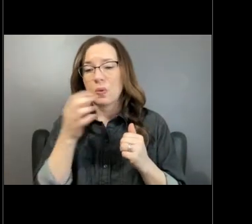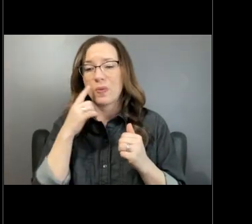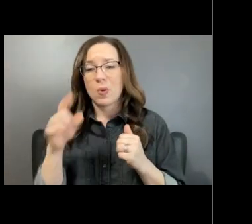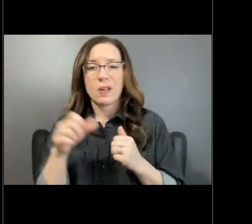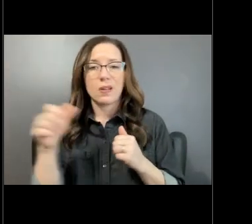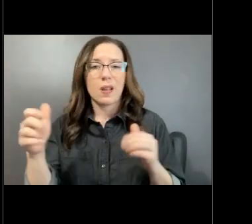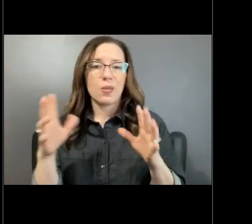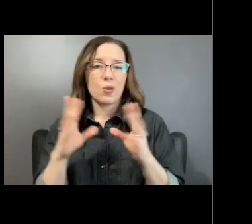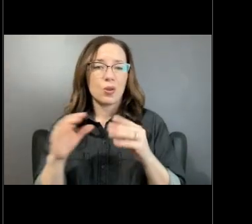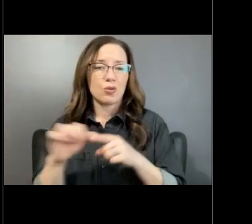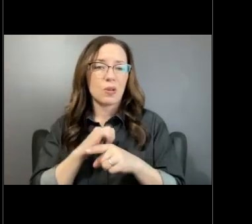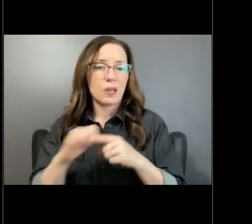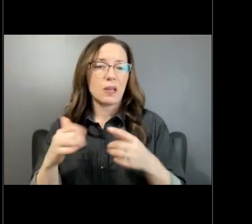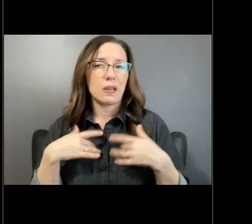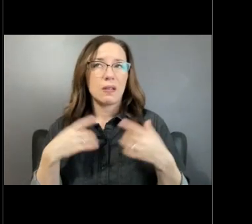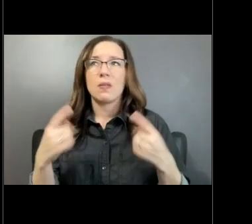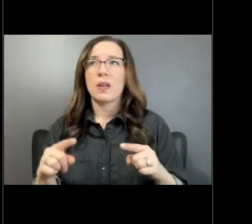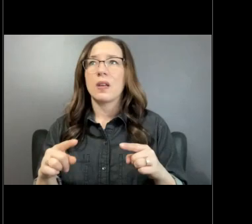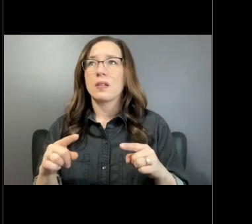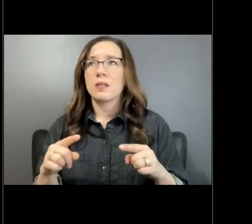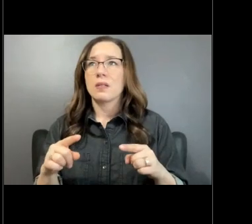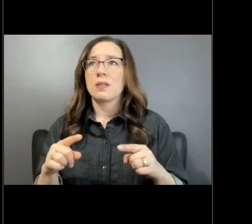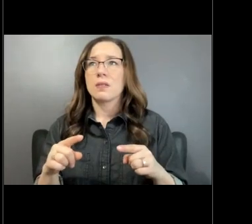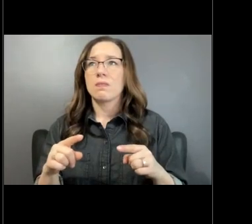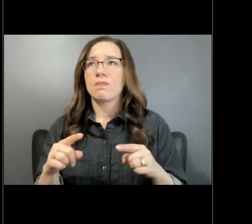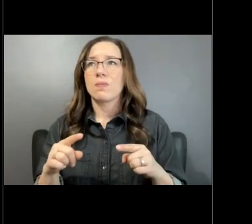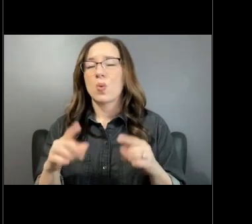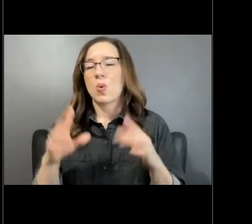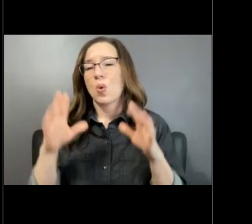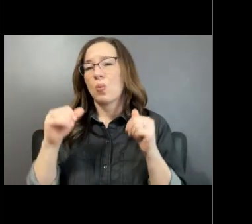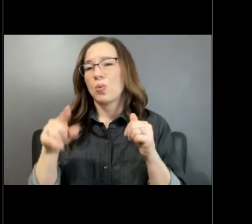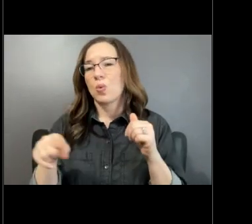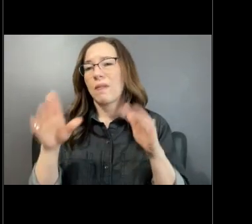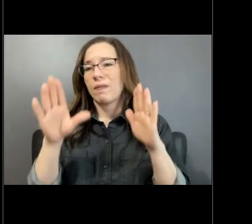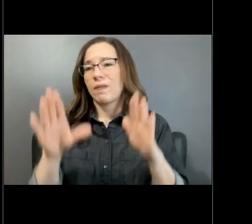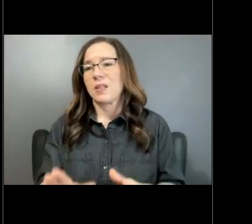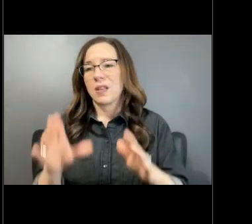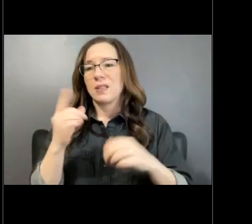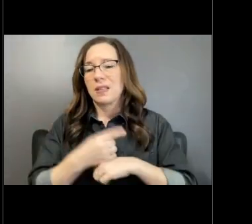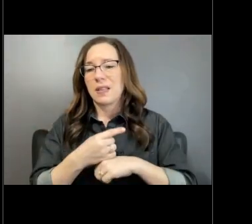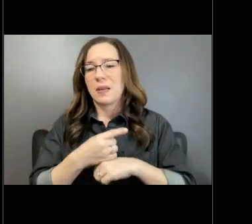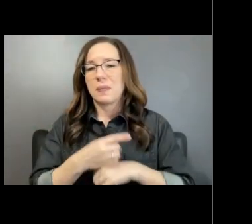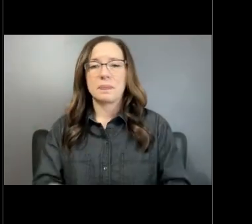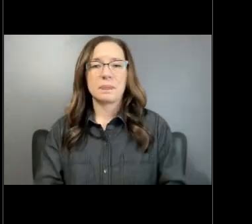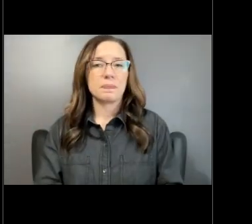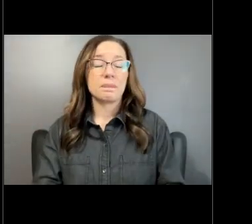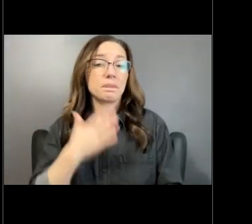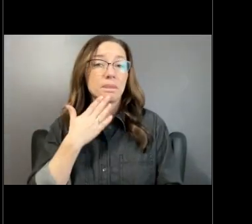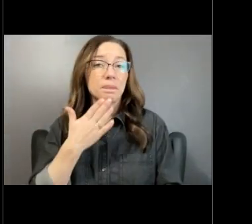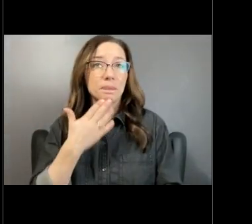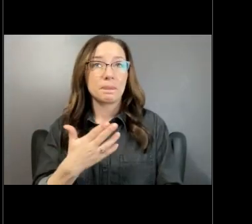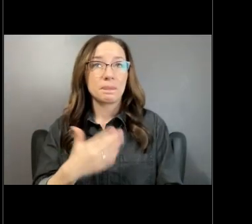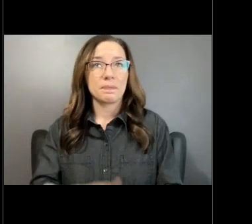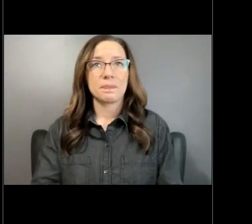our training events, and we especially hope that you have a fantastic day. Thank you.